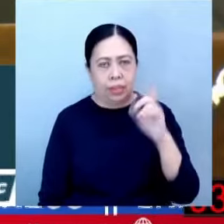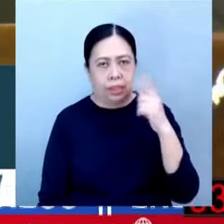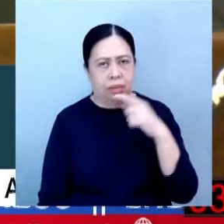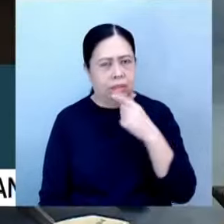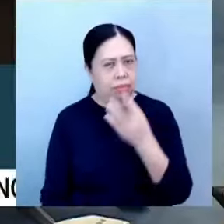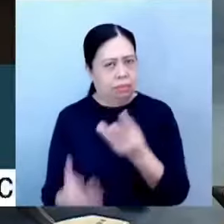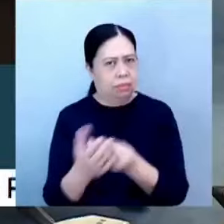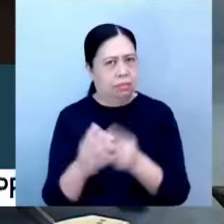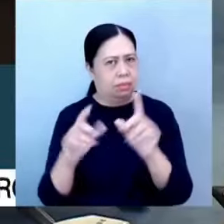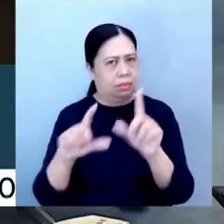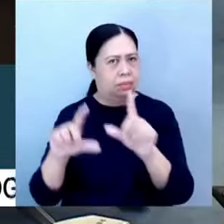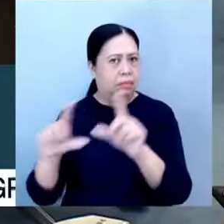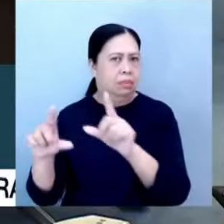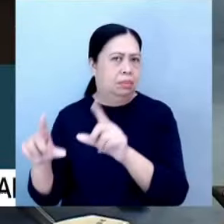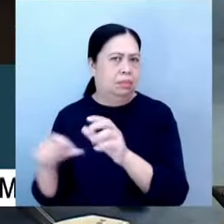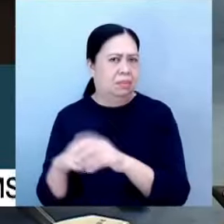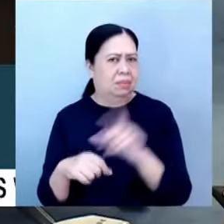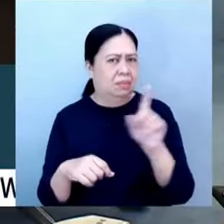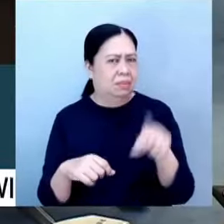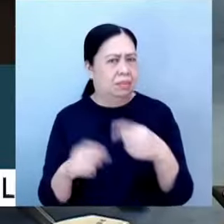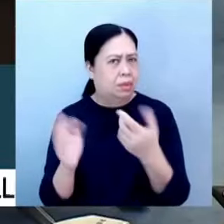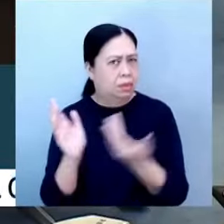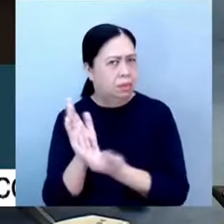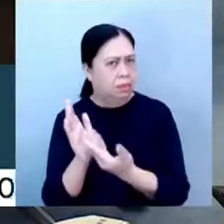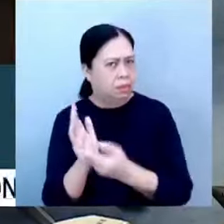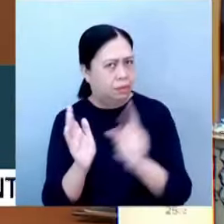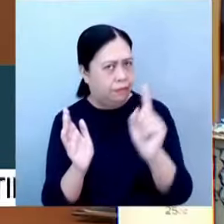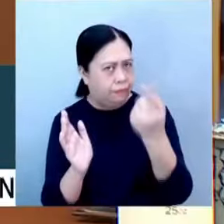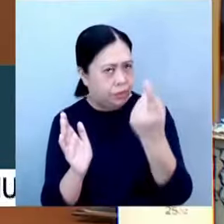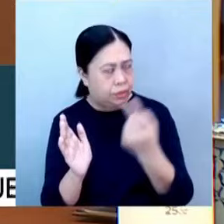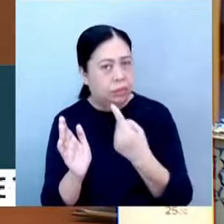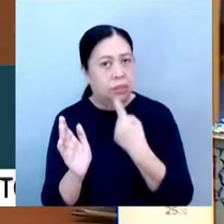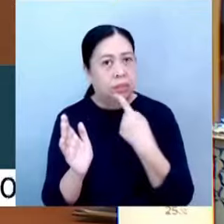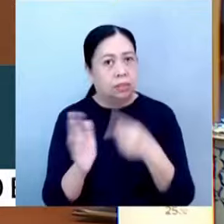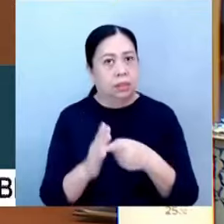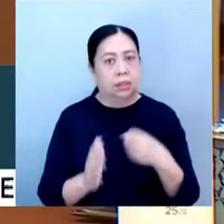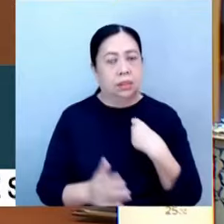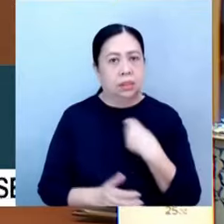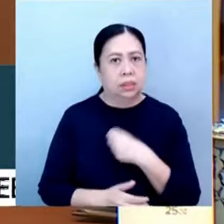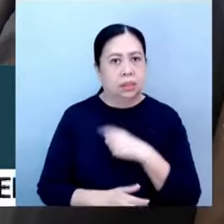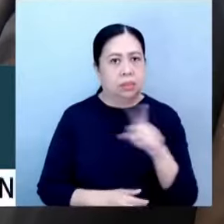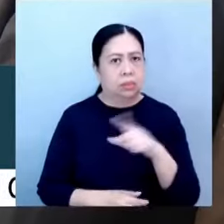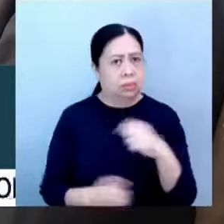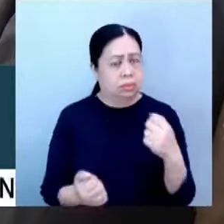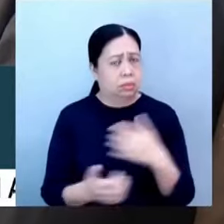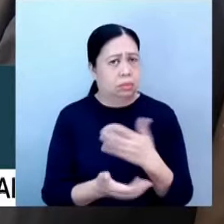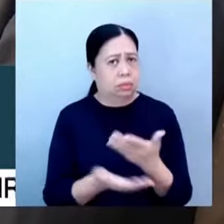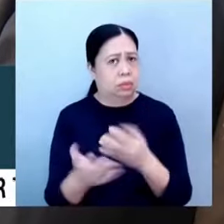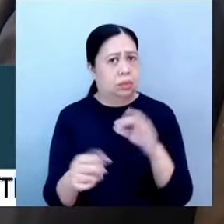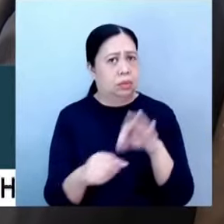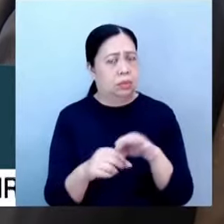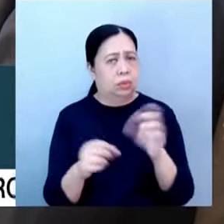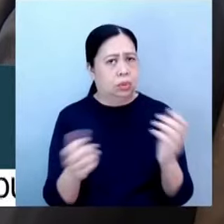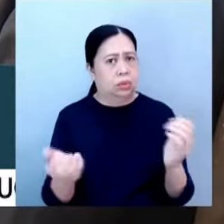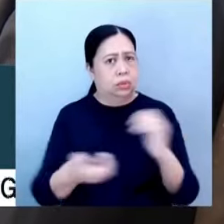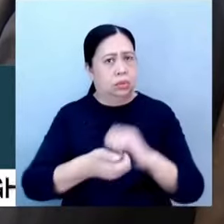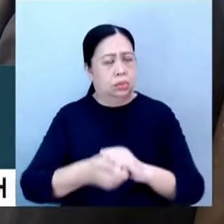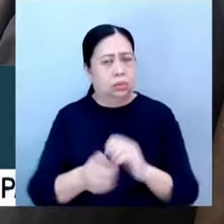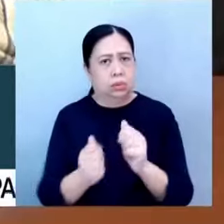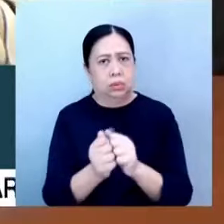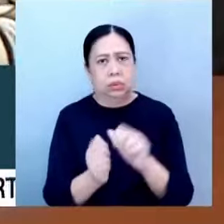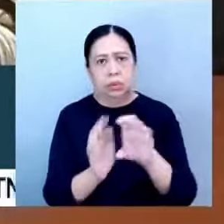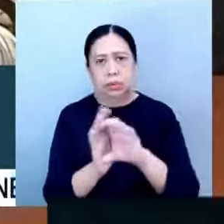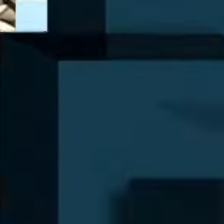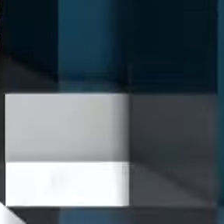allegations hounding the effort should be proven first. He adds the Senate should not be afraid to vote jointly on charter change.